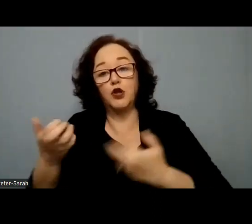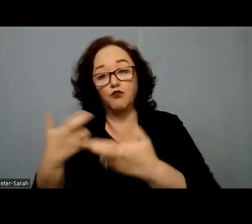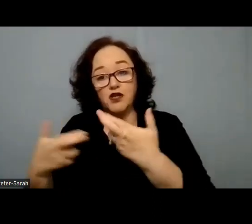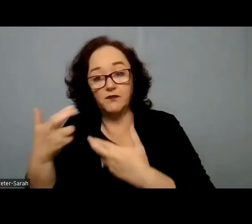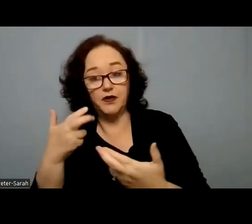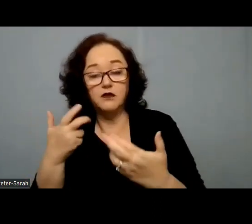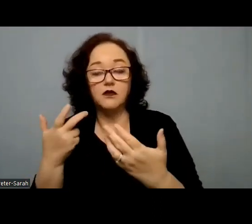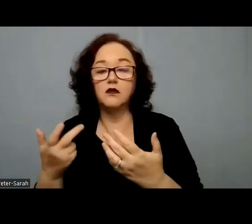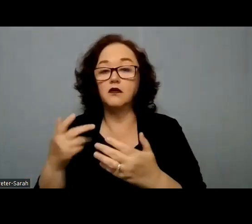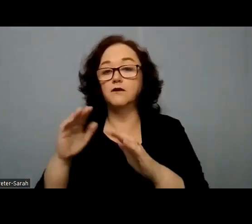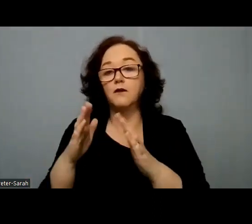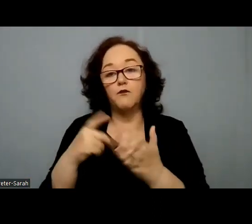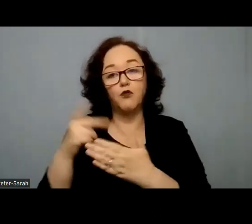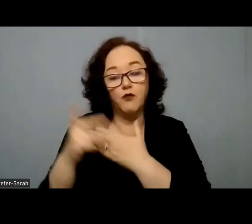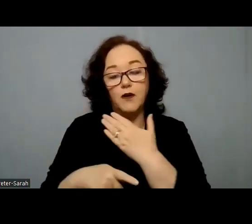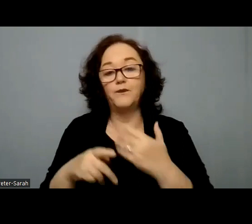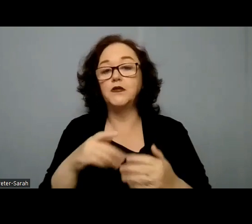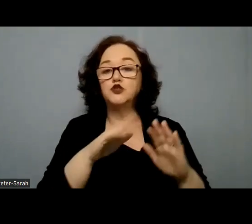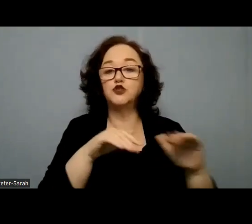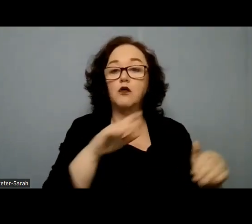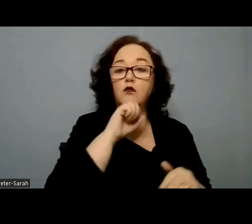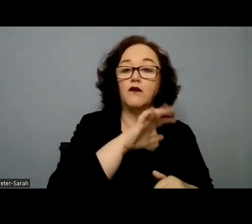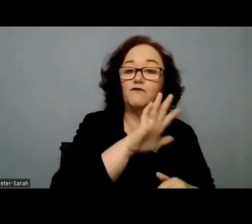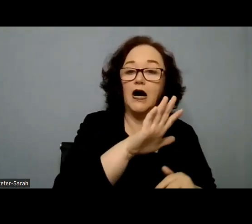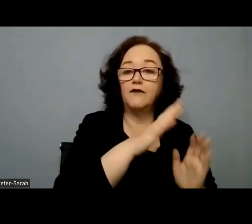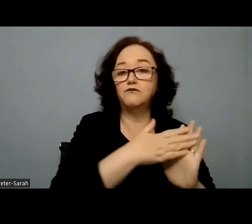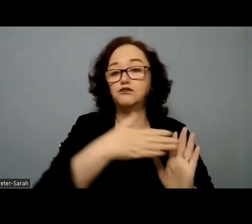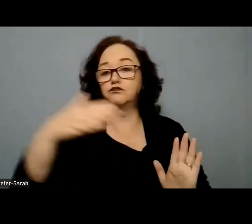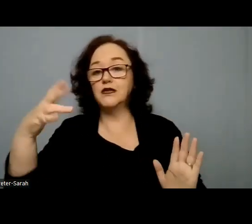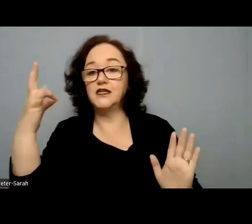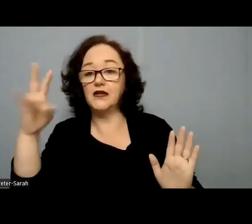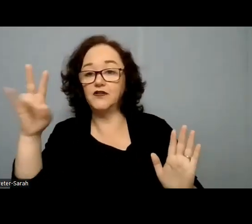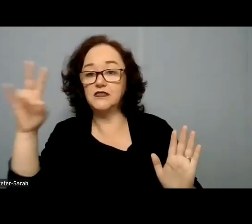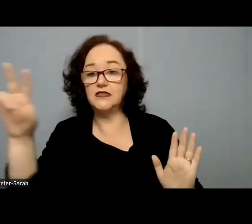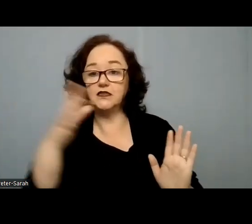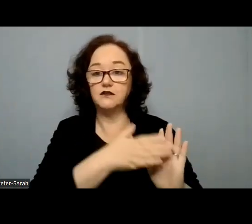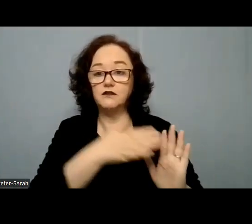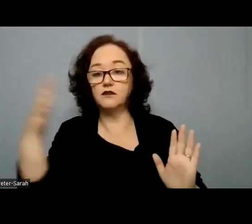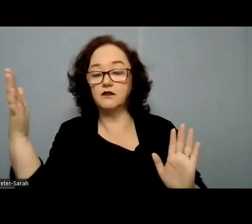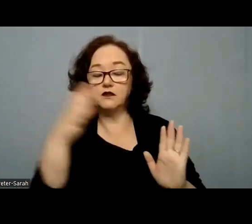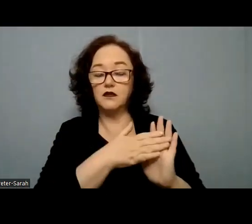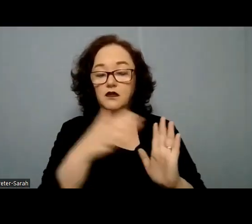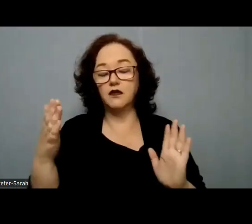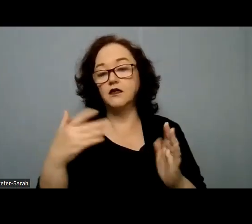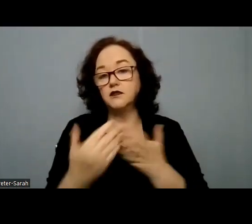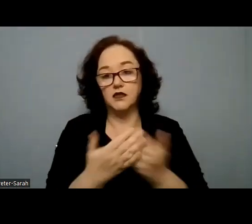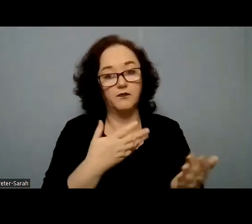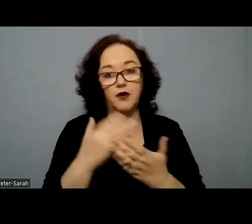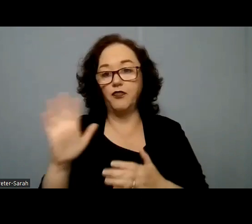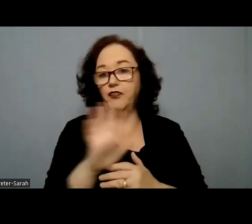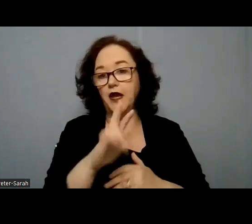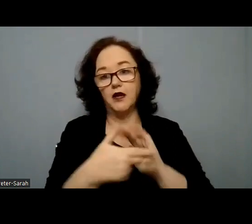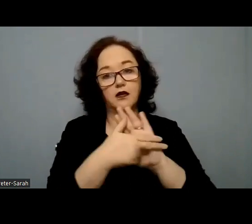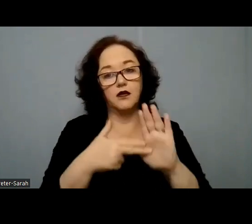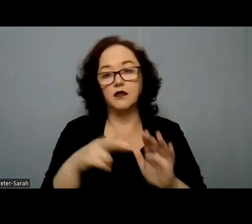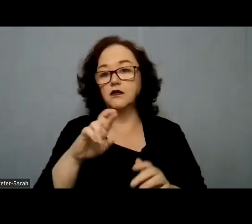serving children from the ages of 5 to 17. Without a regard to diagnosis, they may come to us from the Department of